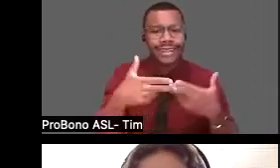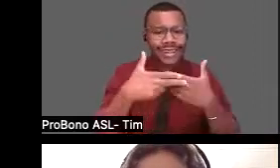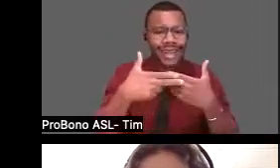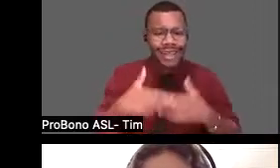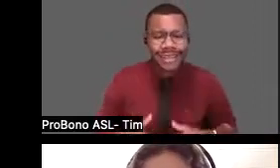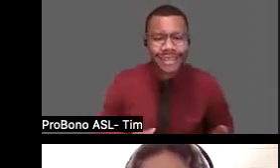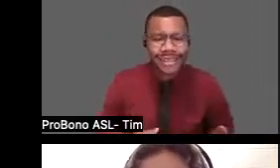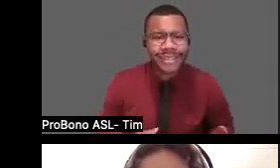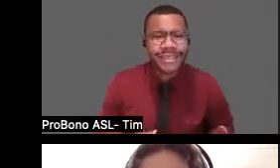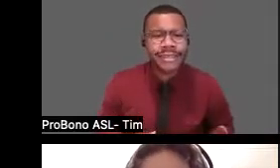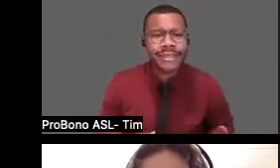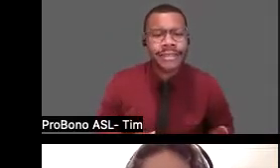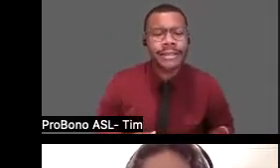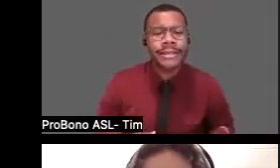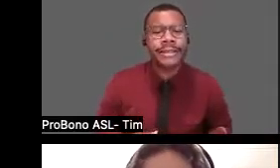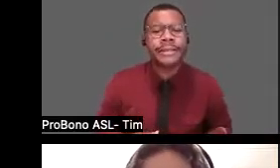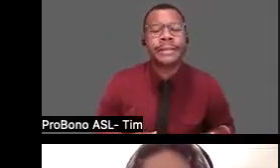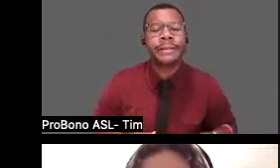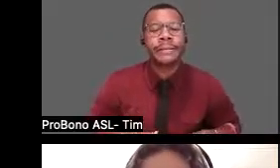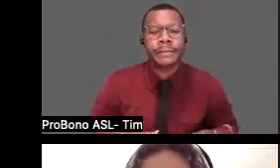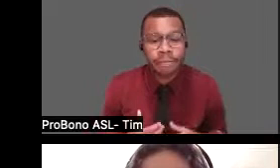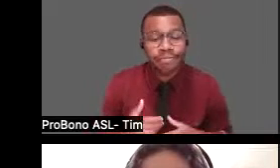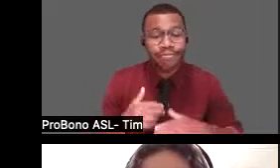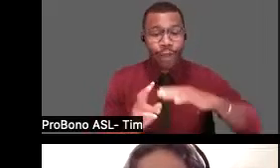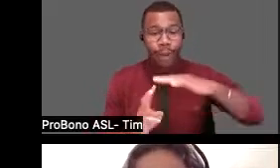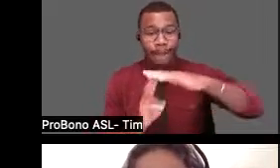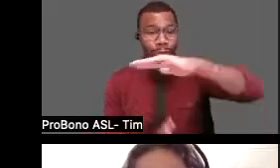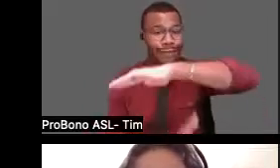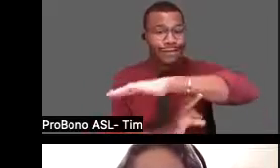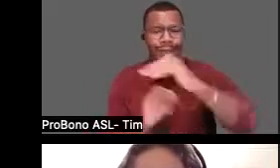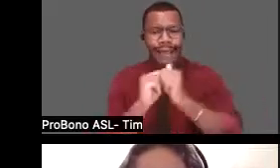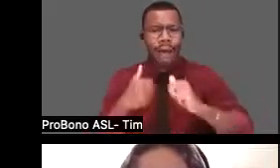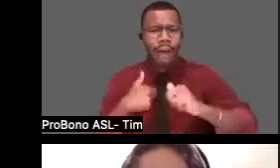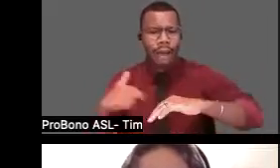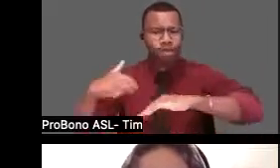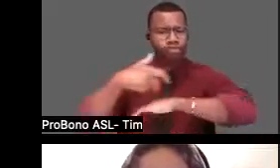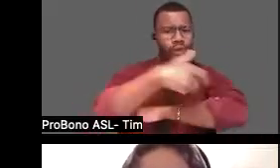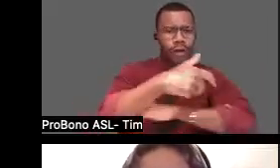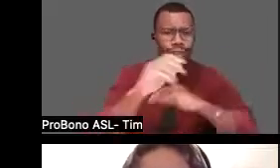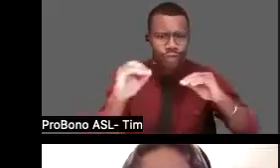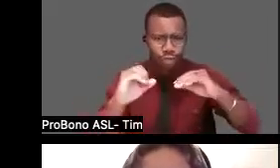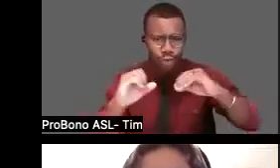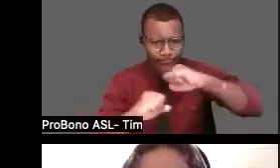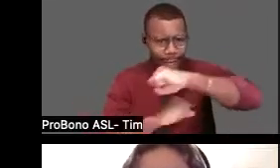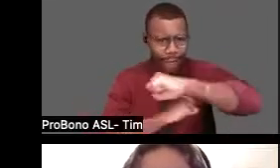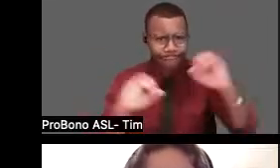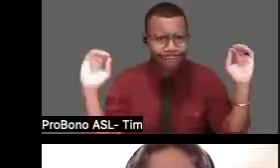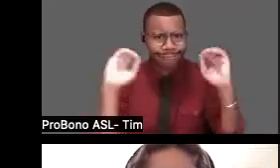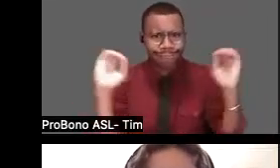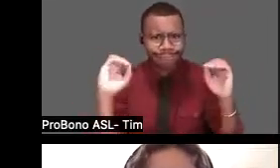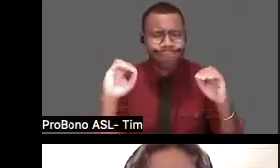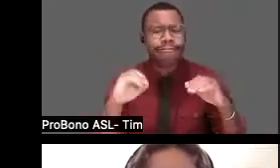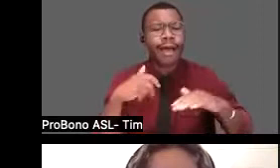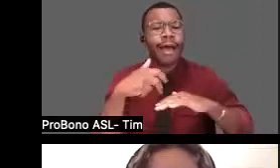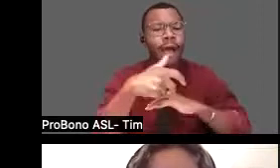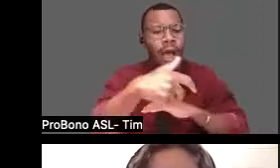How to traverse the bridge that remains unanchored to any landscape, leap between lost